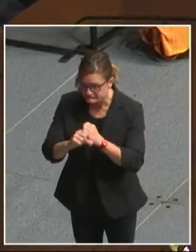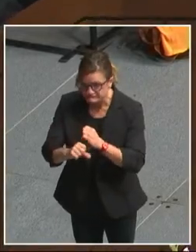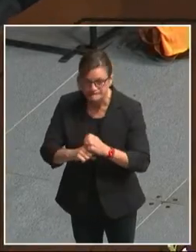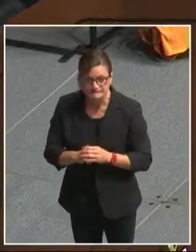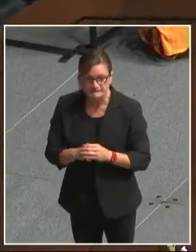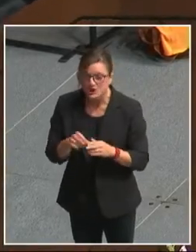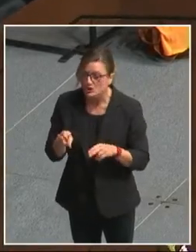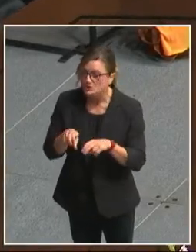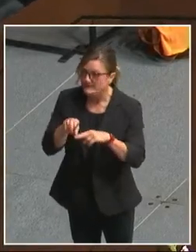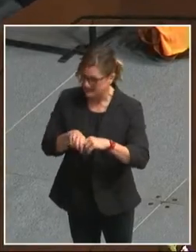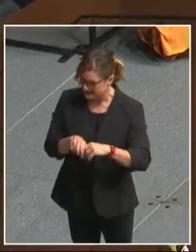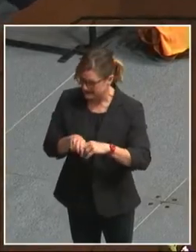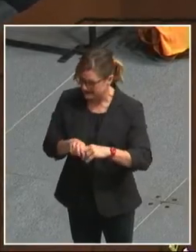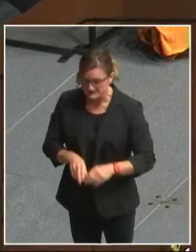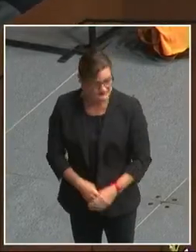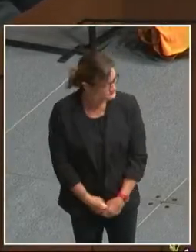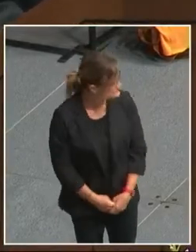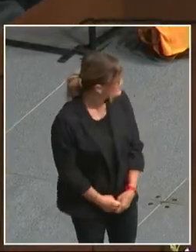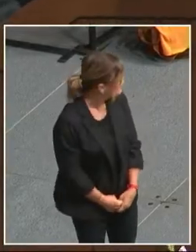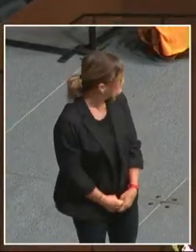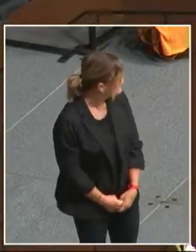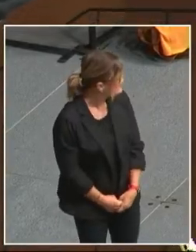may be seated.